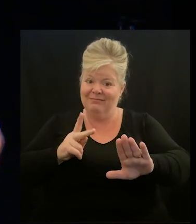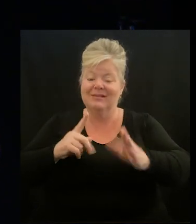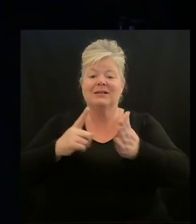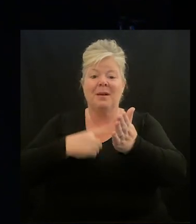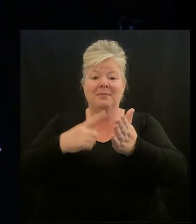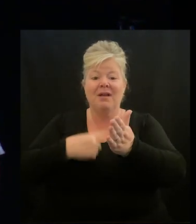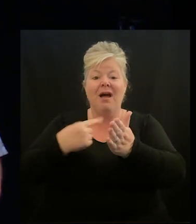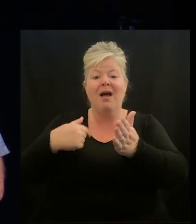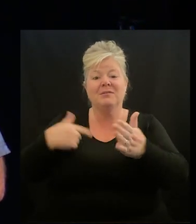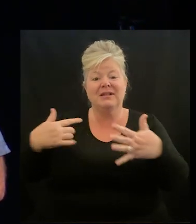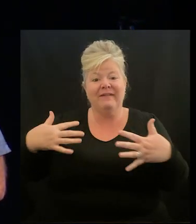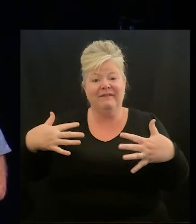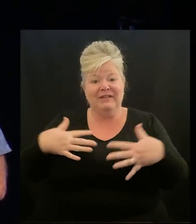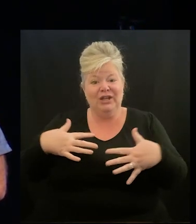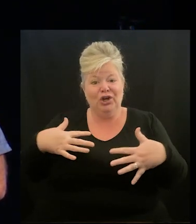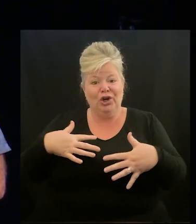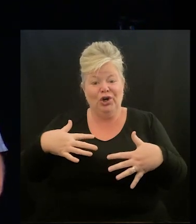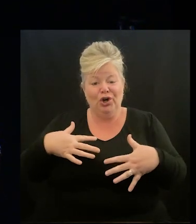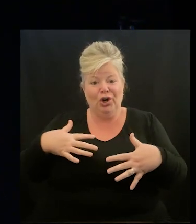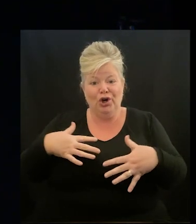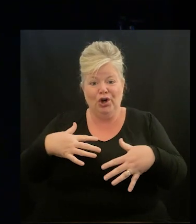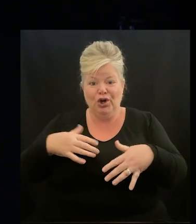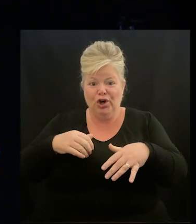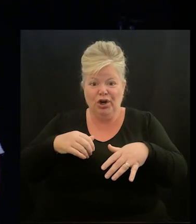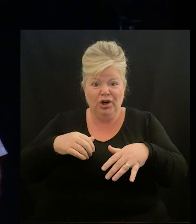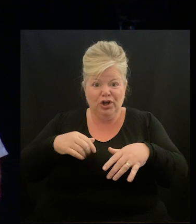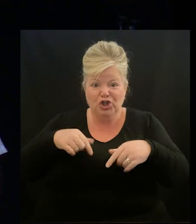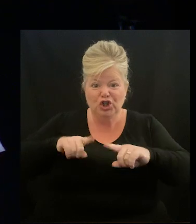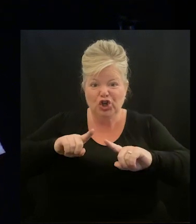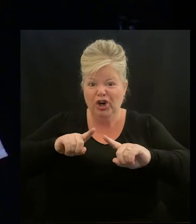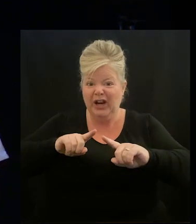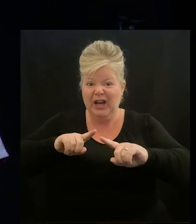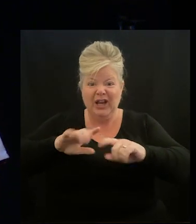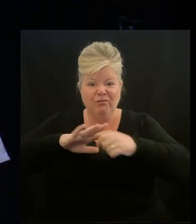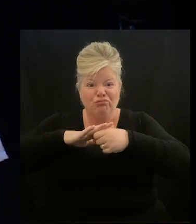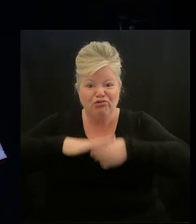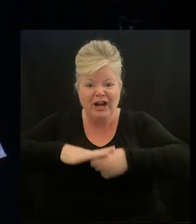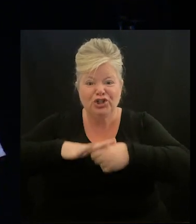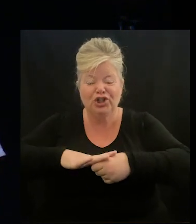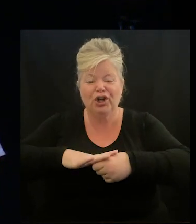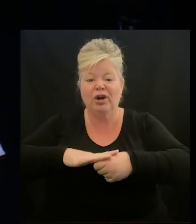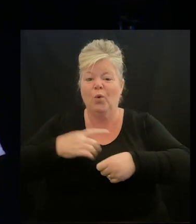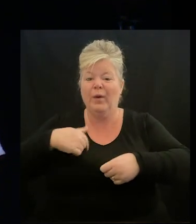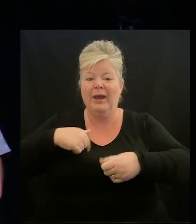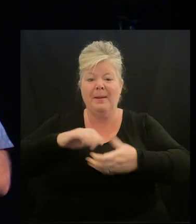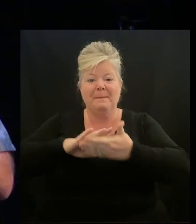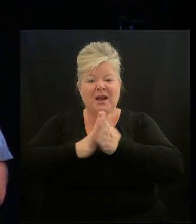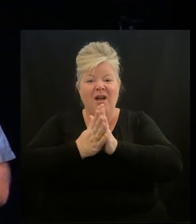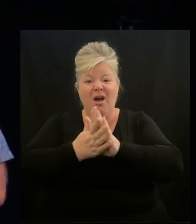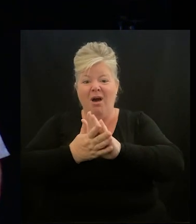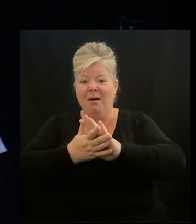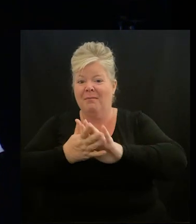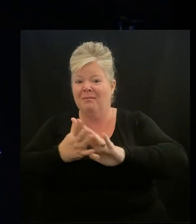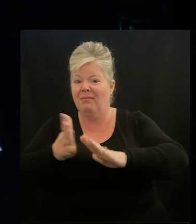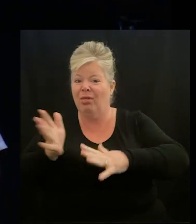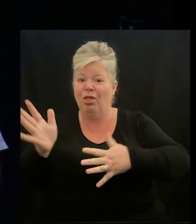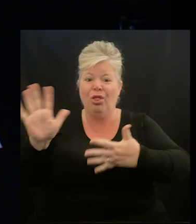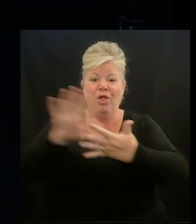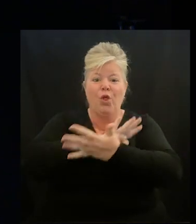when we are fearful in these pressure-packed moments, it clouds our judgment. Don't let that